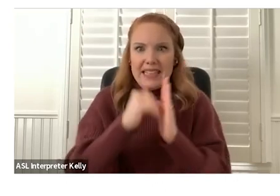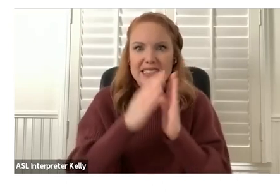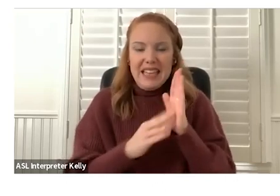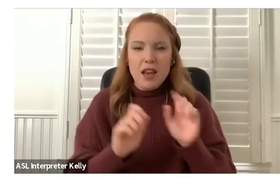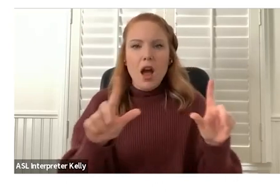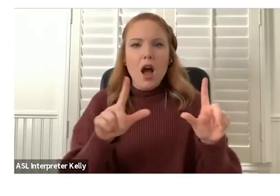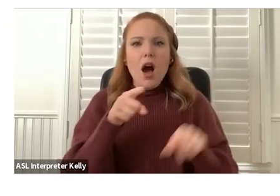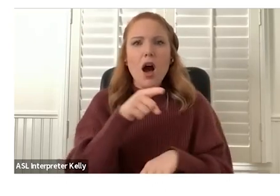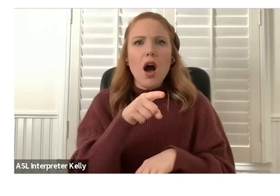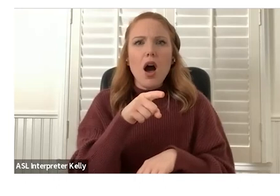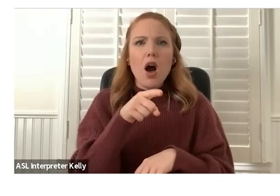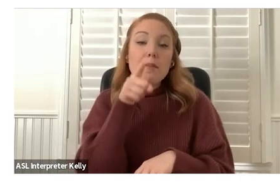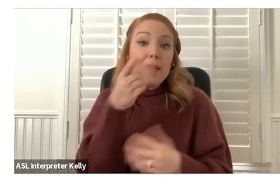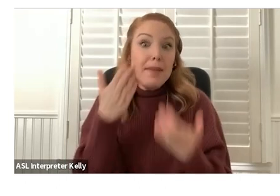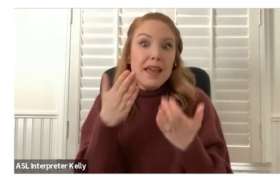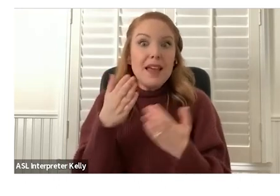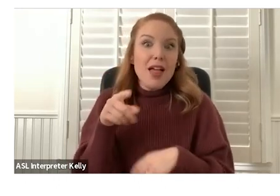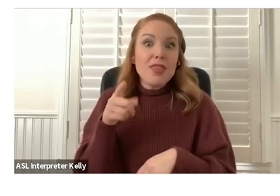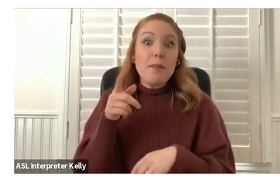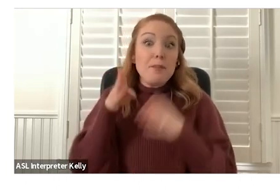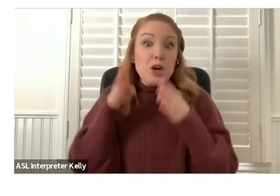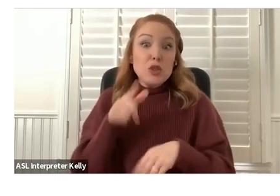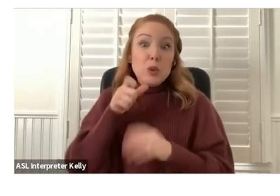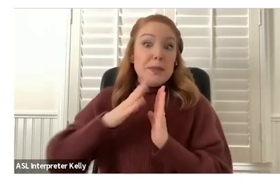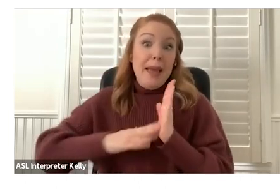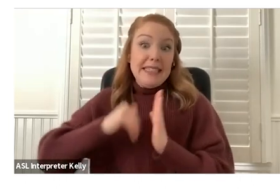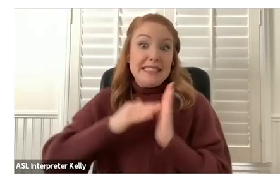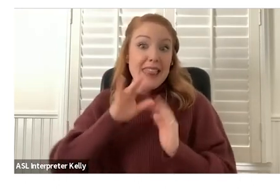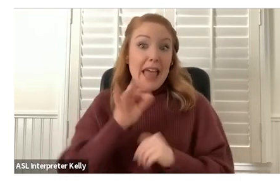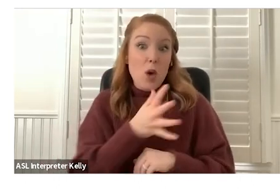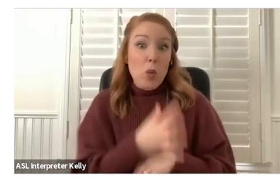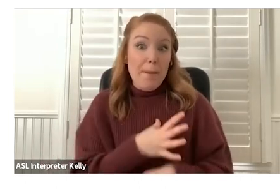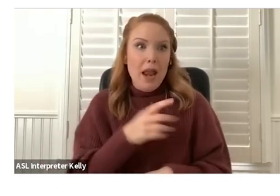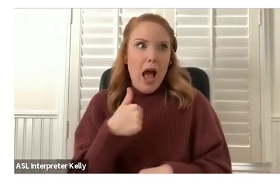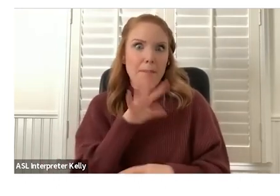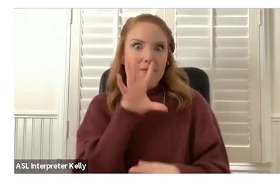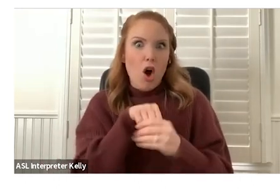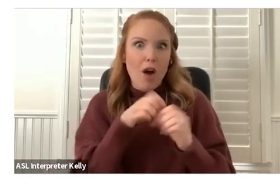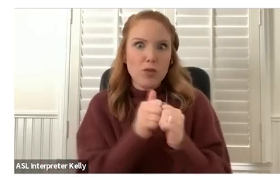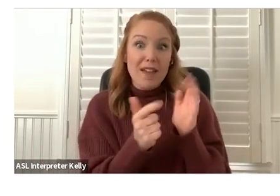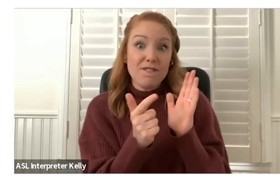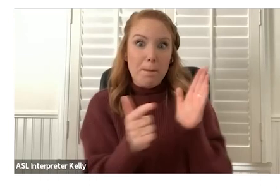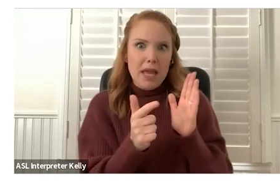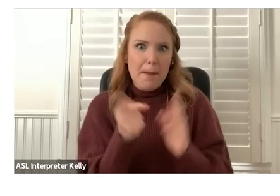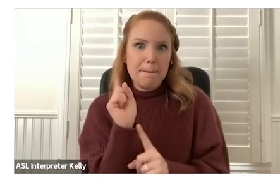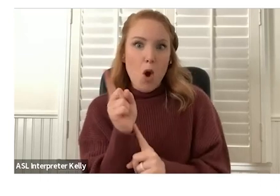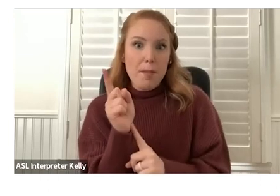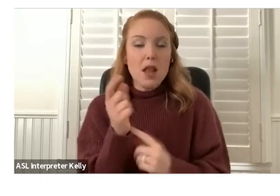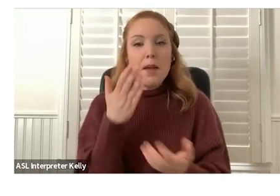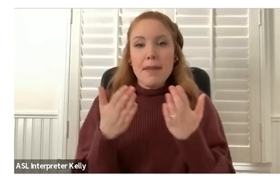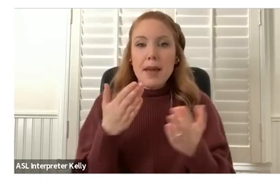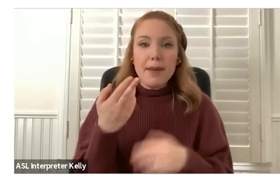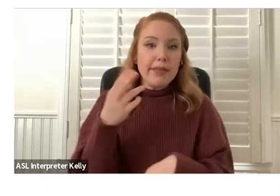waiting for somebody to come and have an experience with them. So this became an obsession and a form of cultural